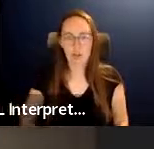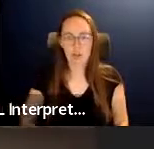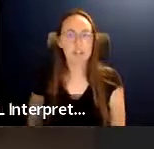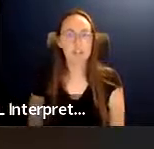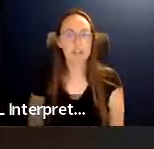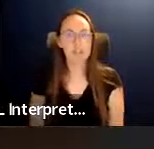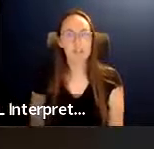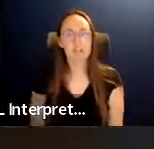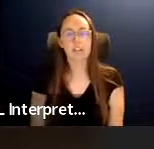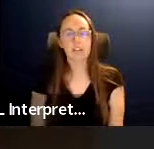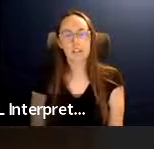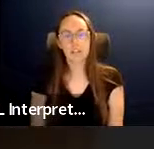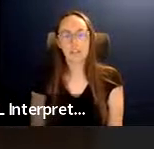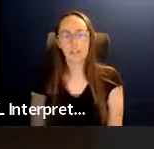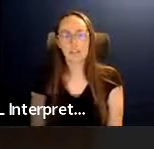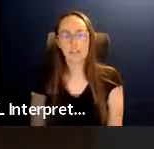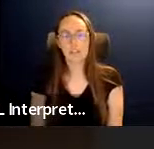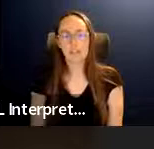like that,